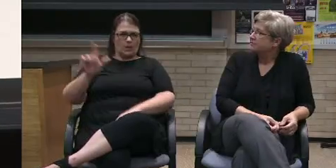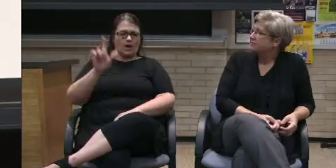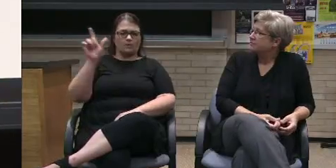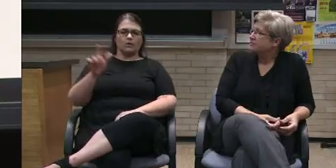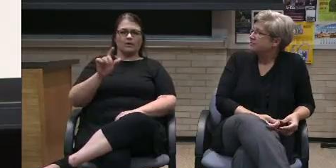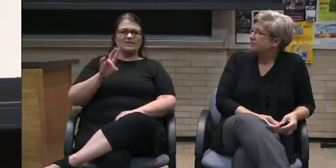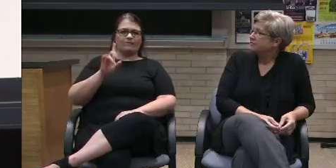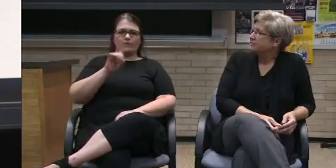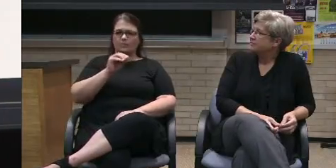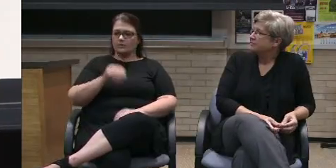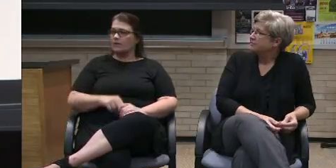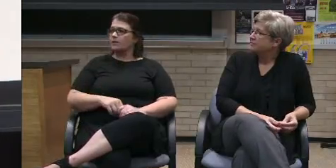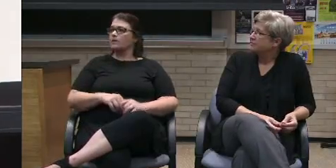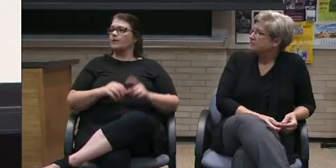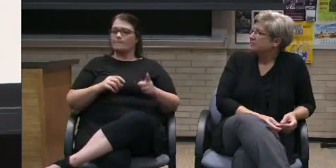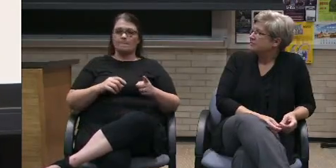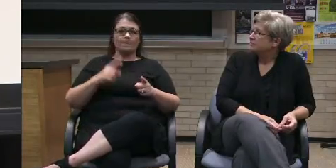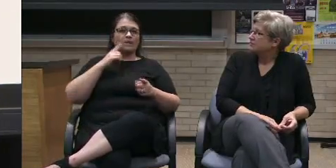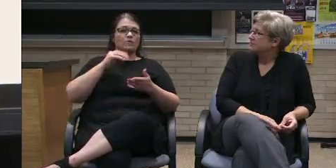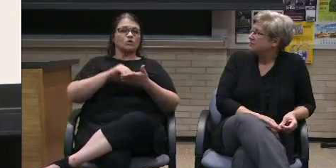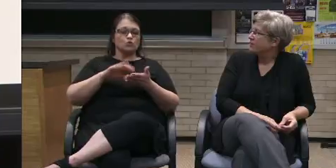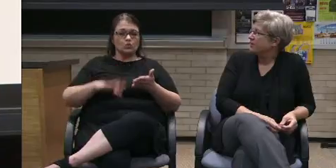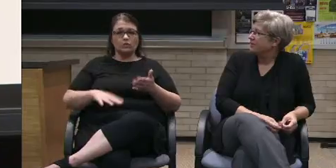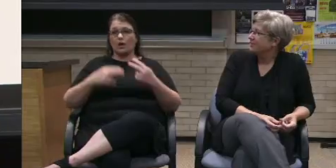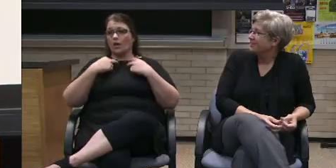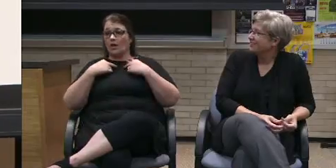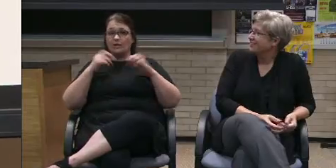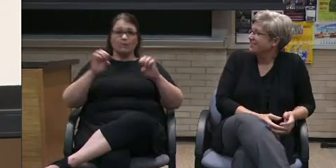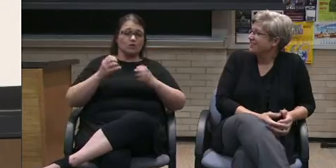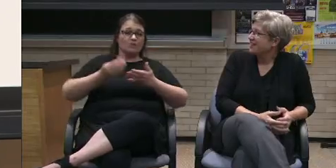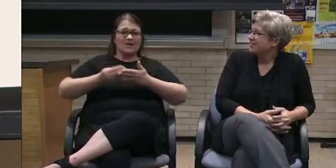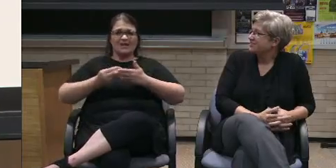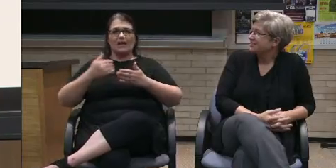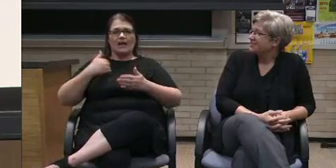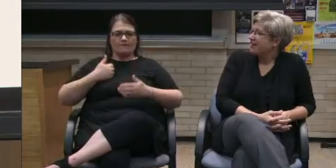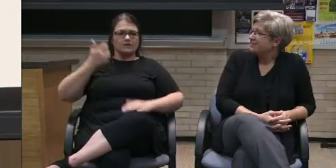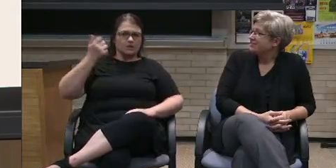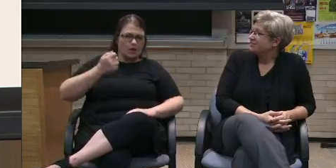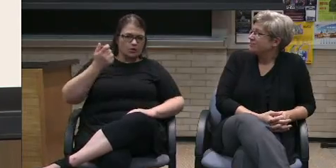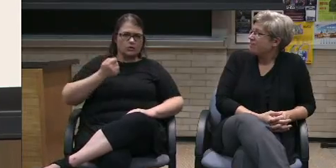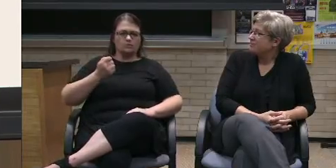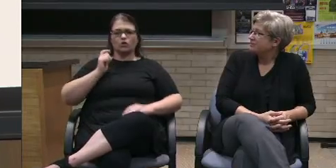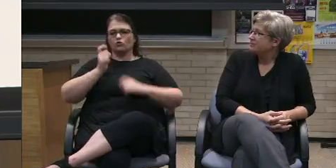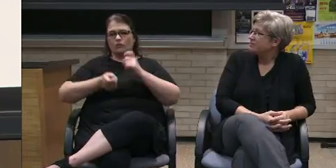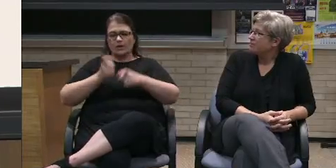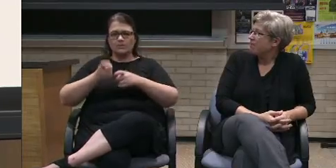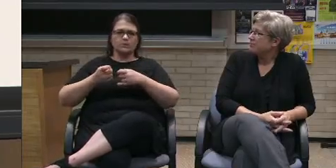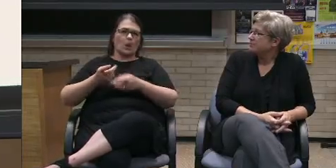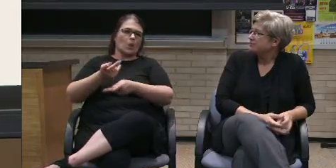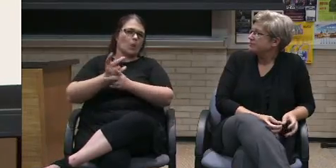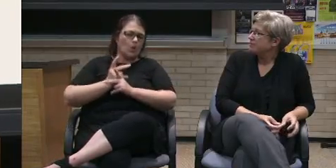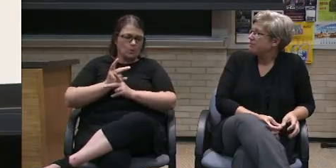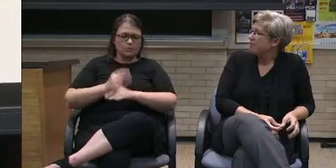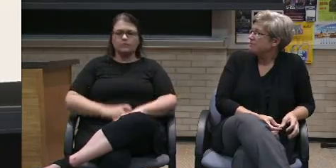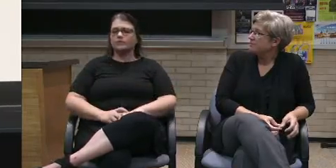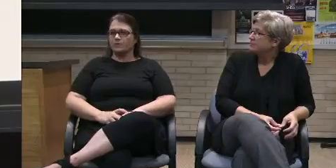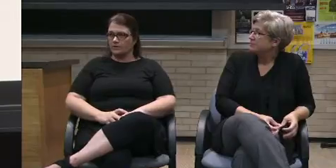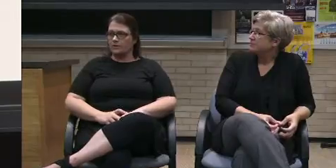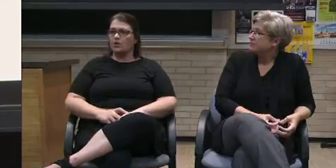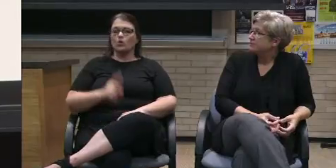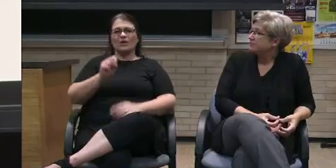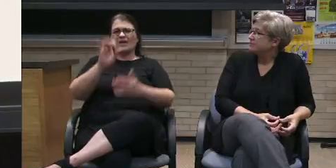hitting into bumps, scholarships, emergency loans, and completion grants we're funding at a higher level under my allocation of funds. You